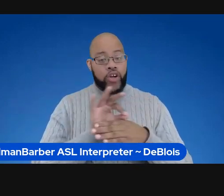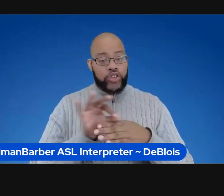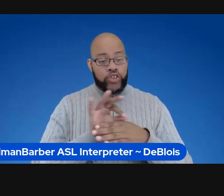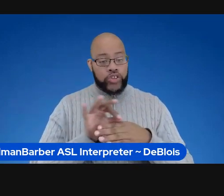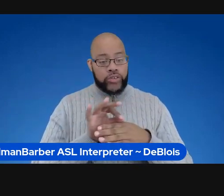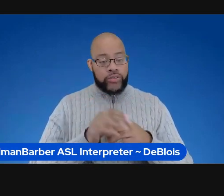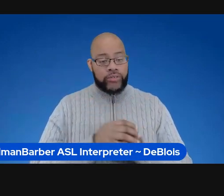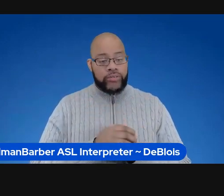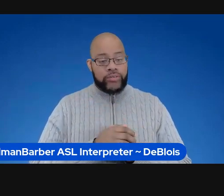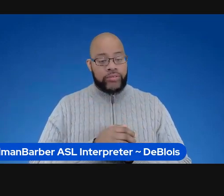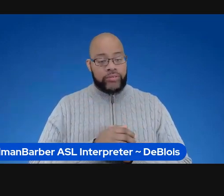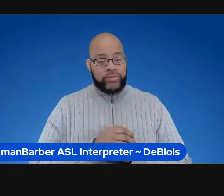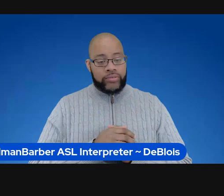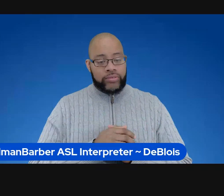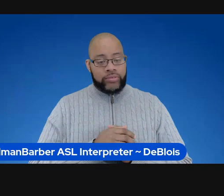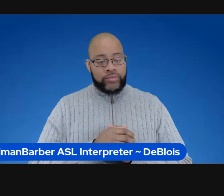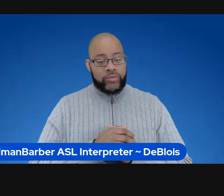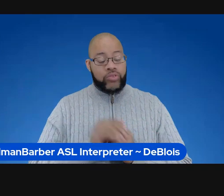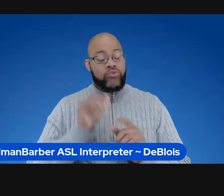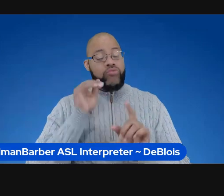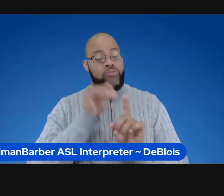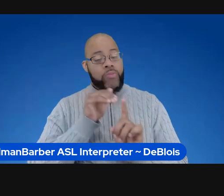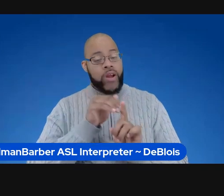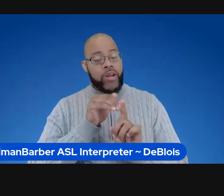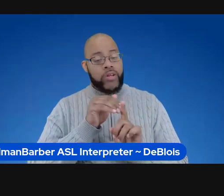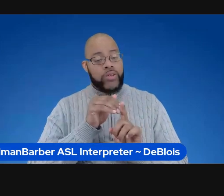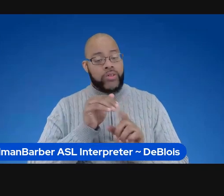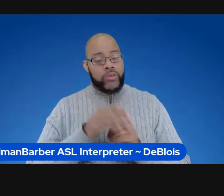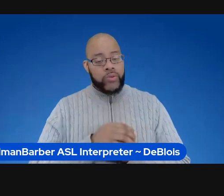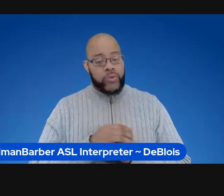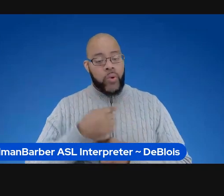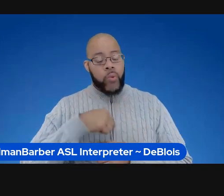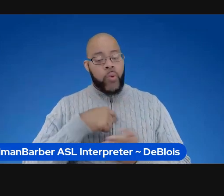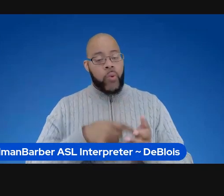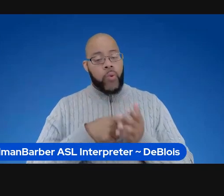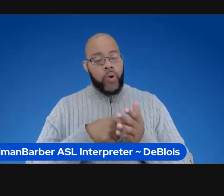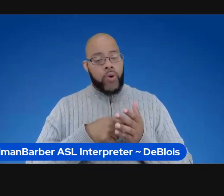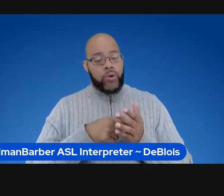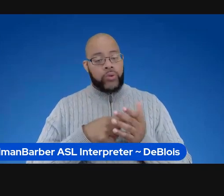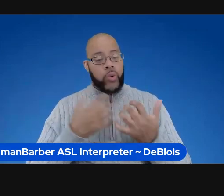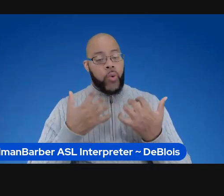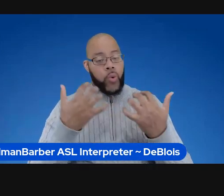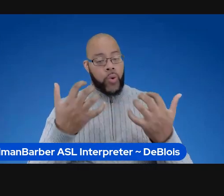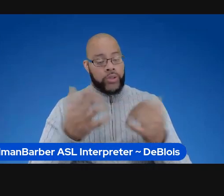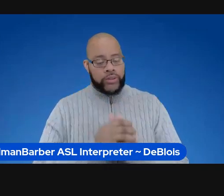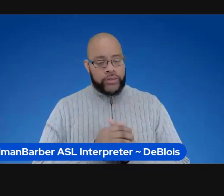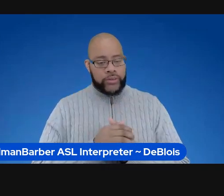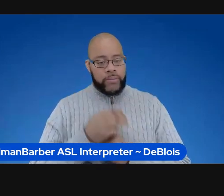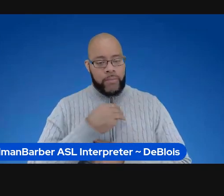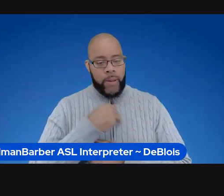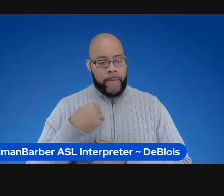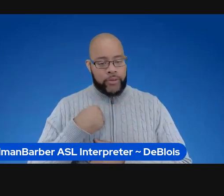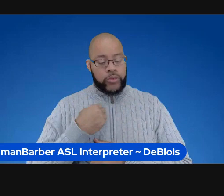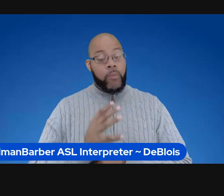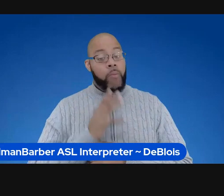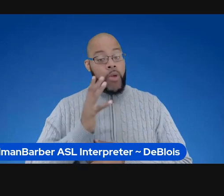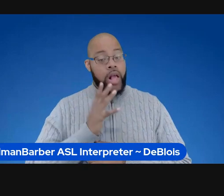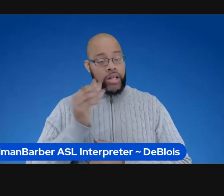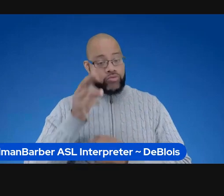the Q&A. So as a reminder, we would require the audience members to be polite and be